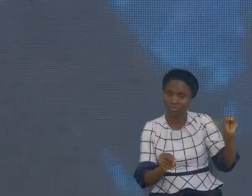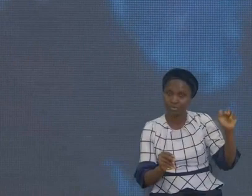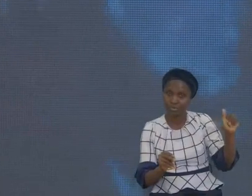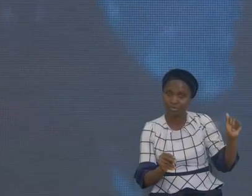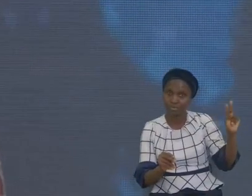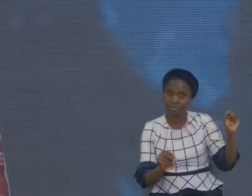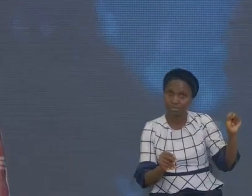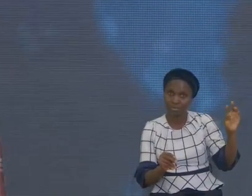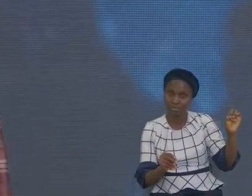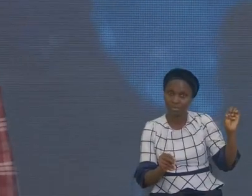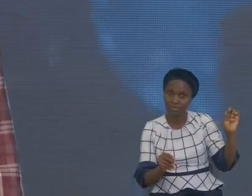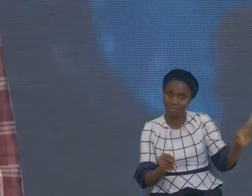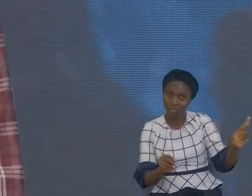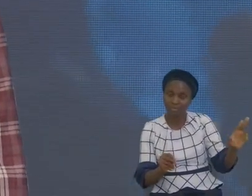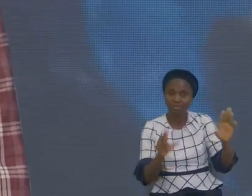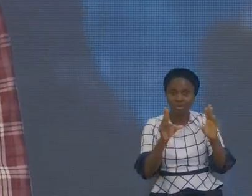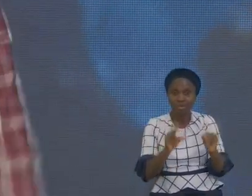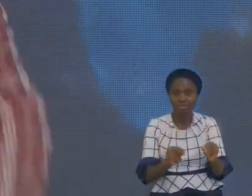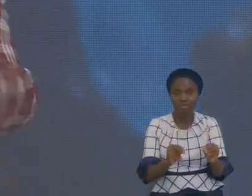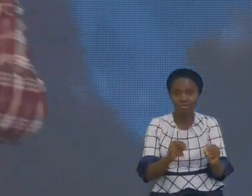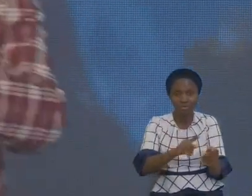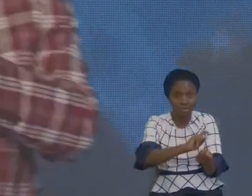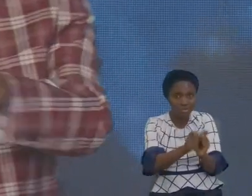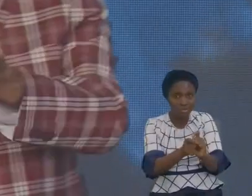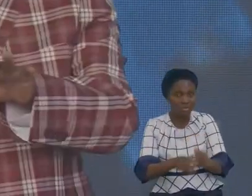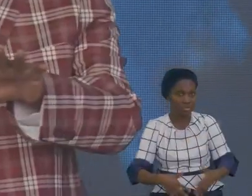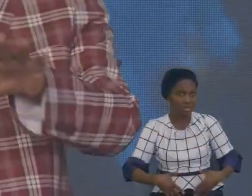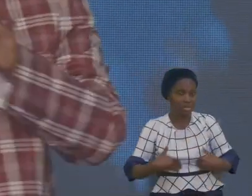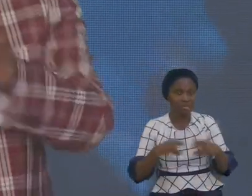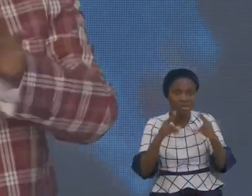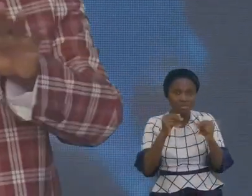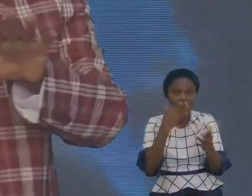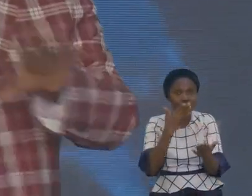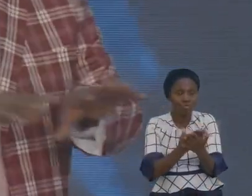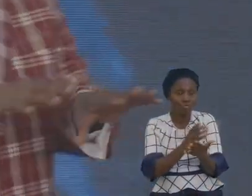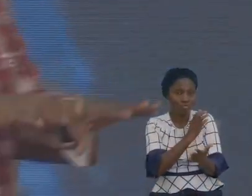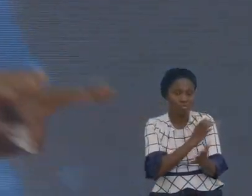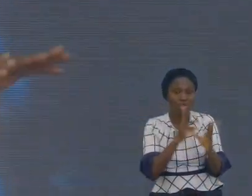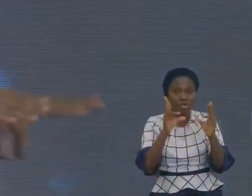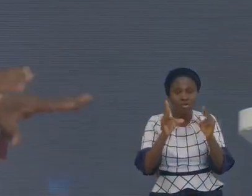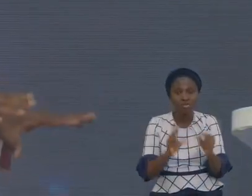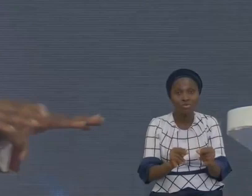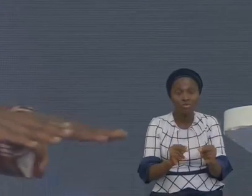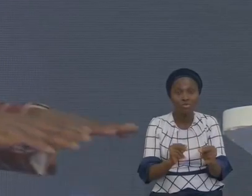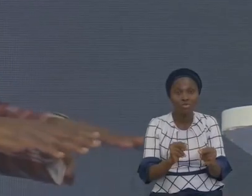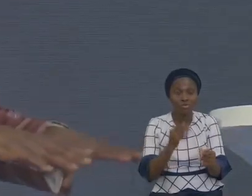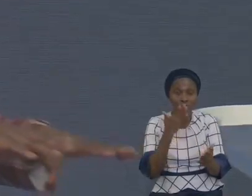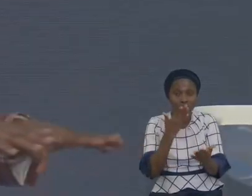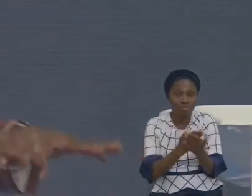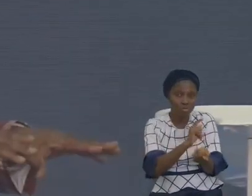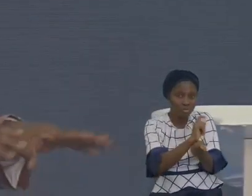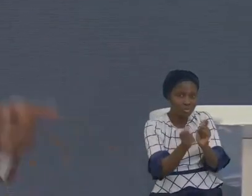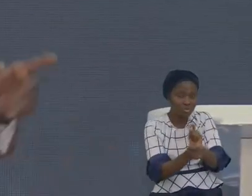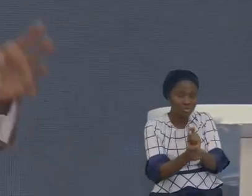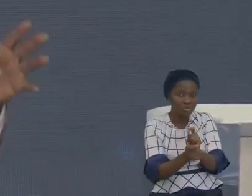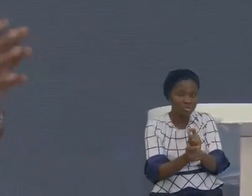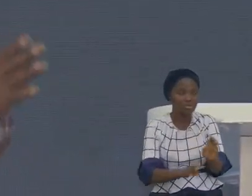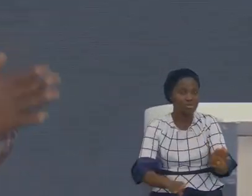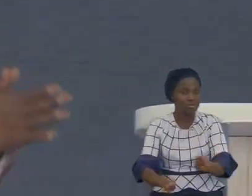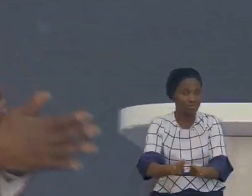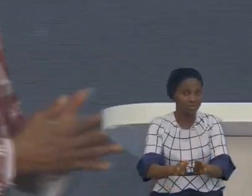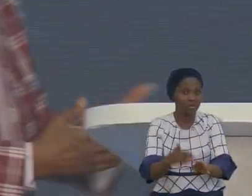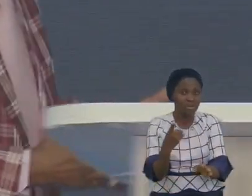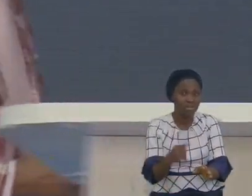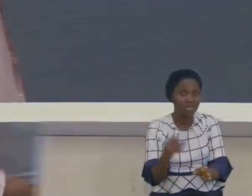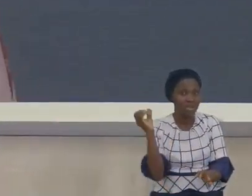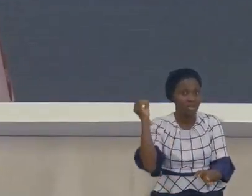No changed behavior. The grace of God was not poured into their lives to